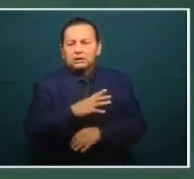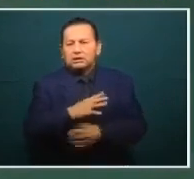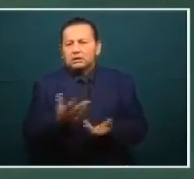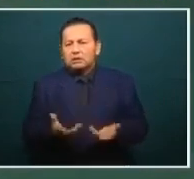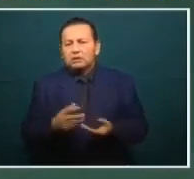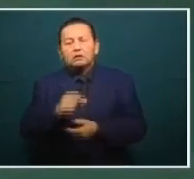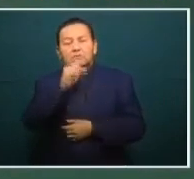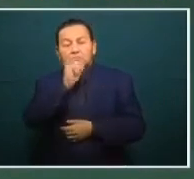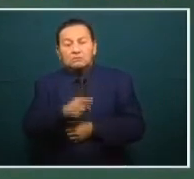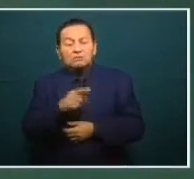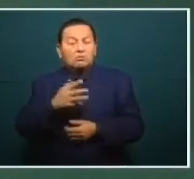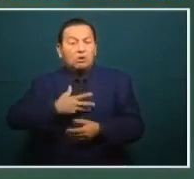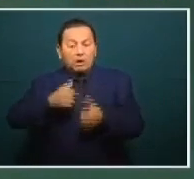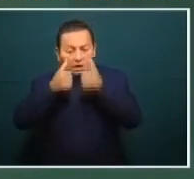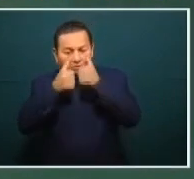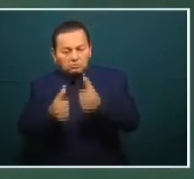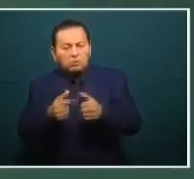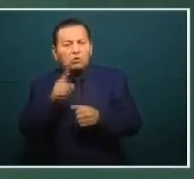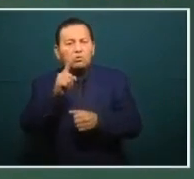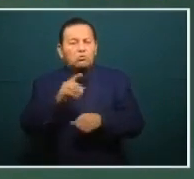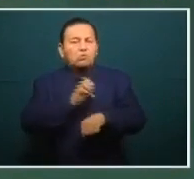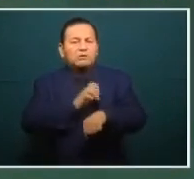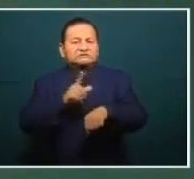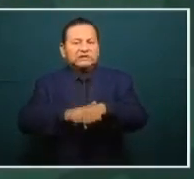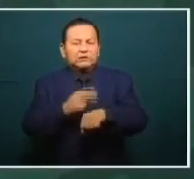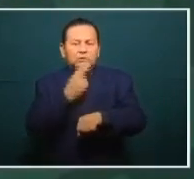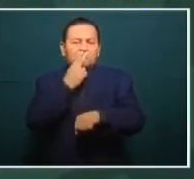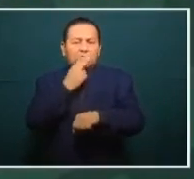sometimes atendiendo by de manera plane, especial a los niños,